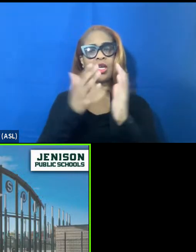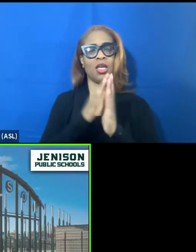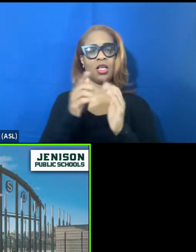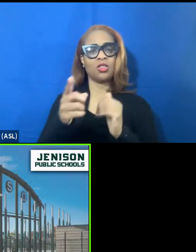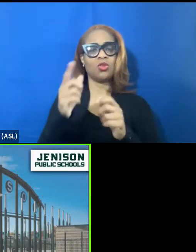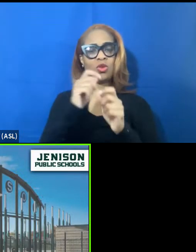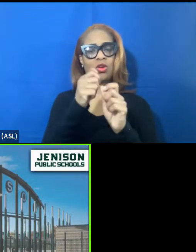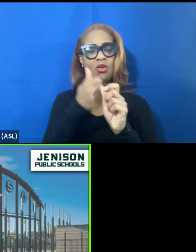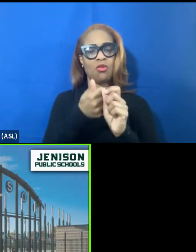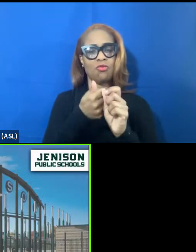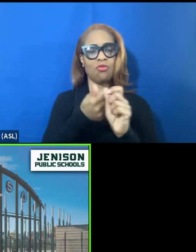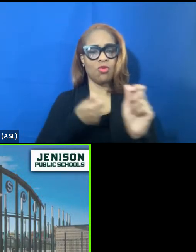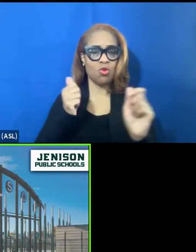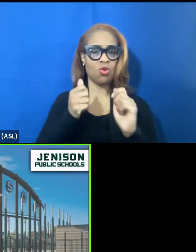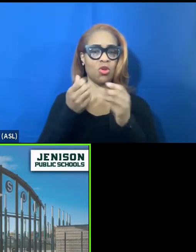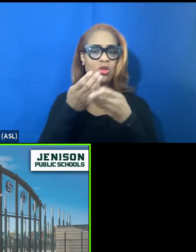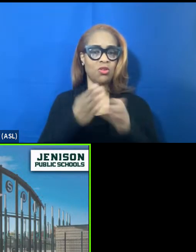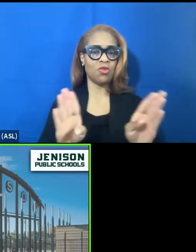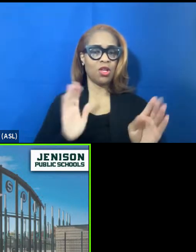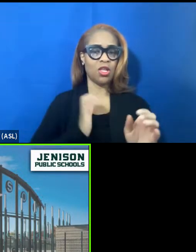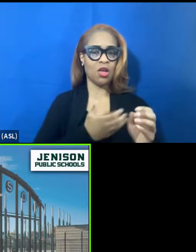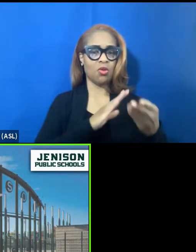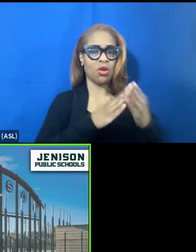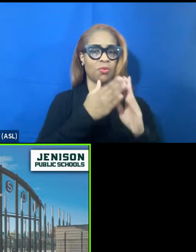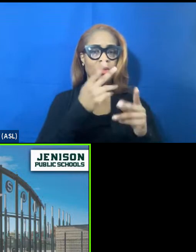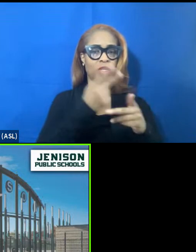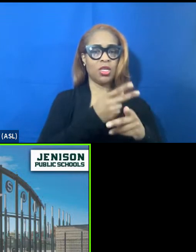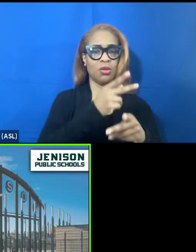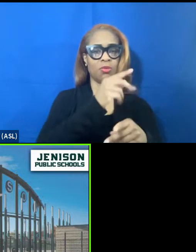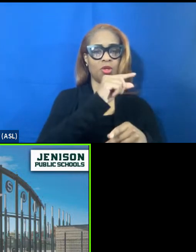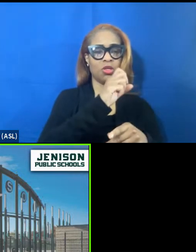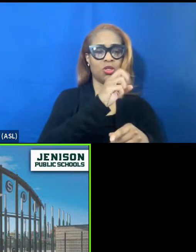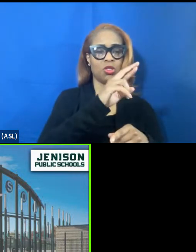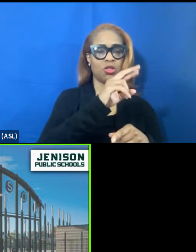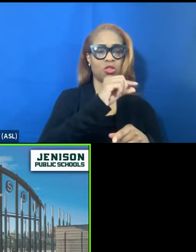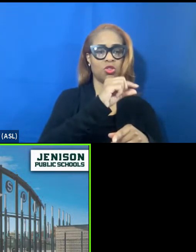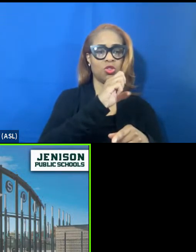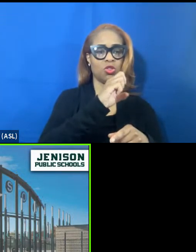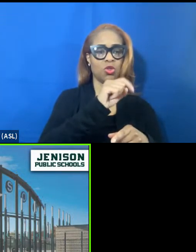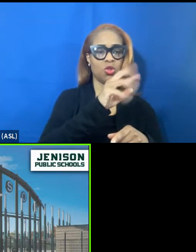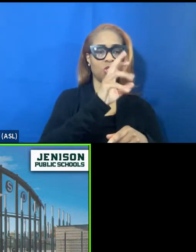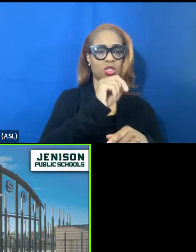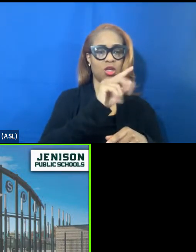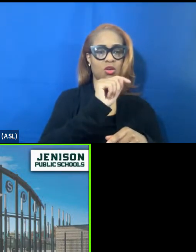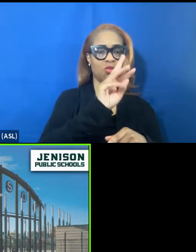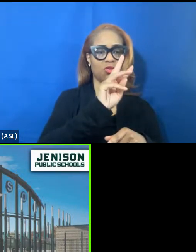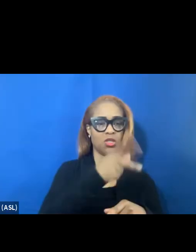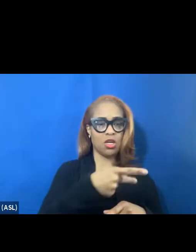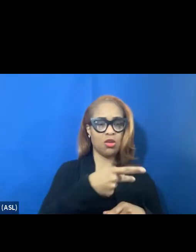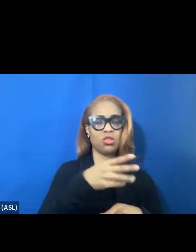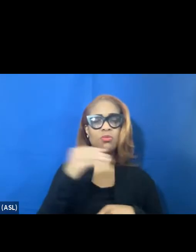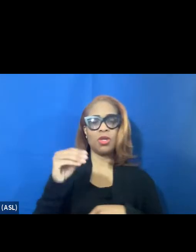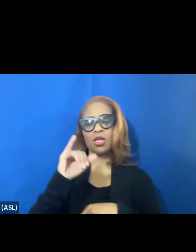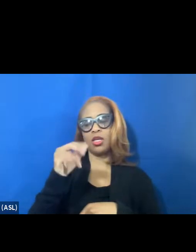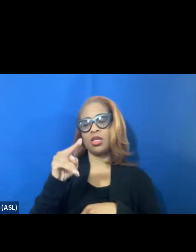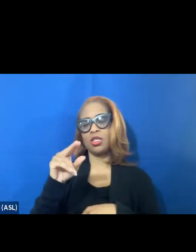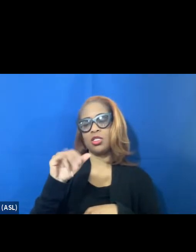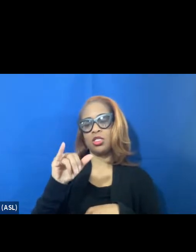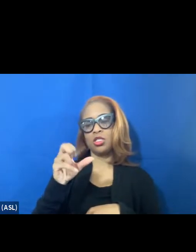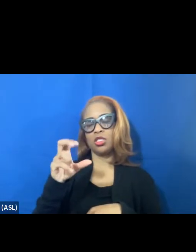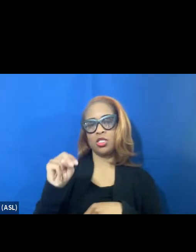dividing our tight-knit community by keeping jettison and georgetown township together thank you for addressing the